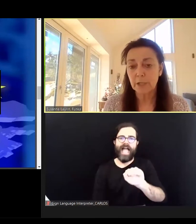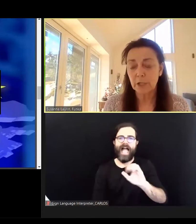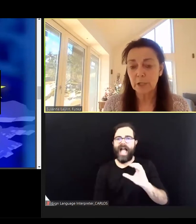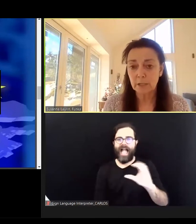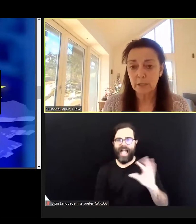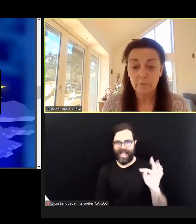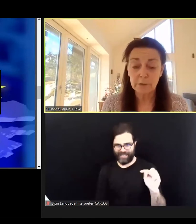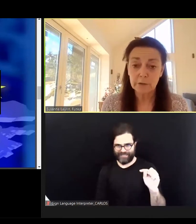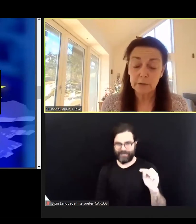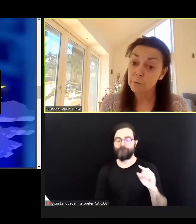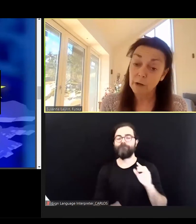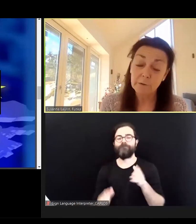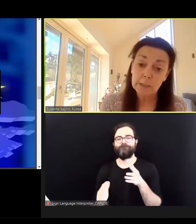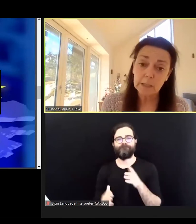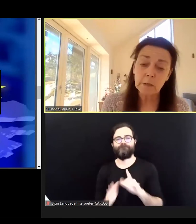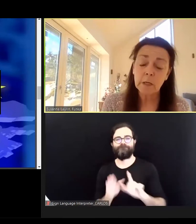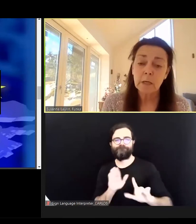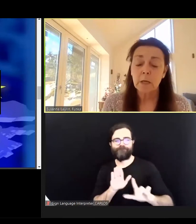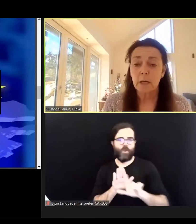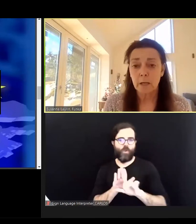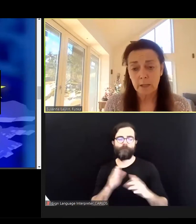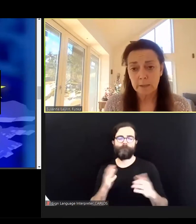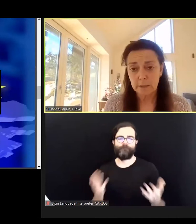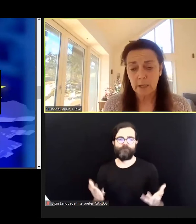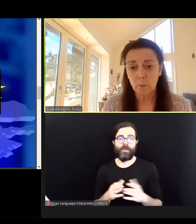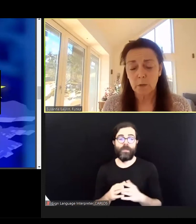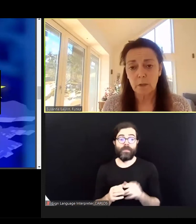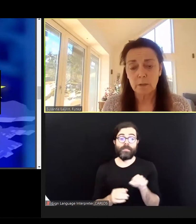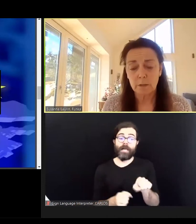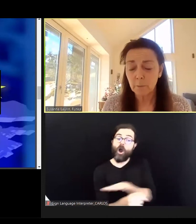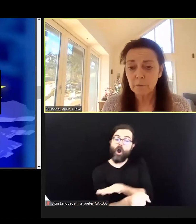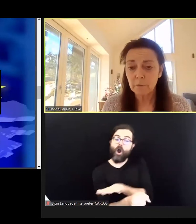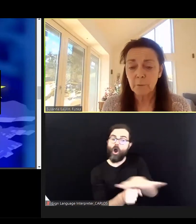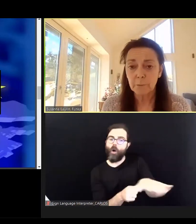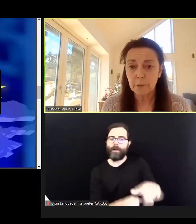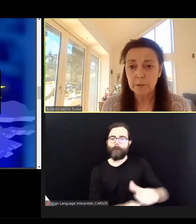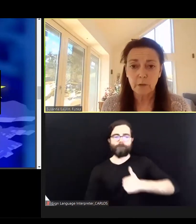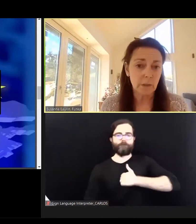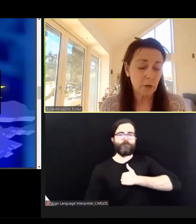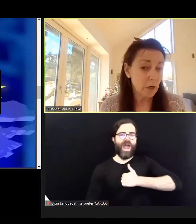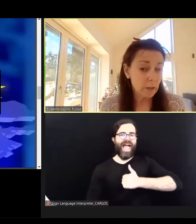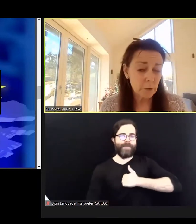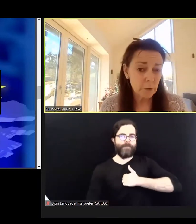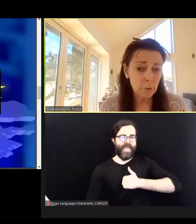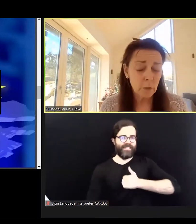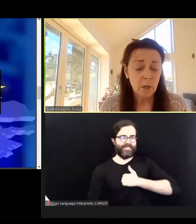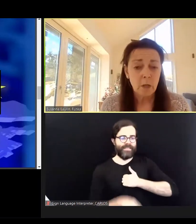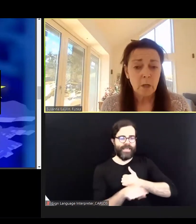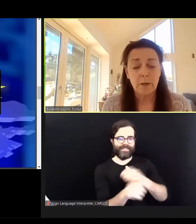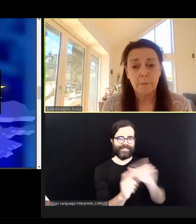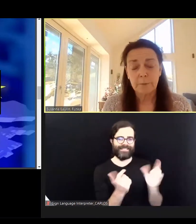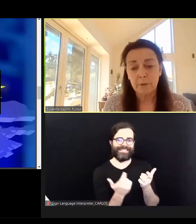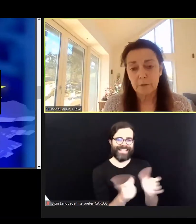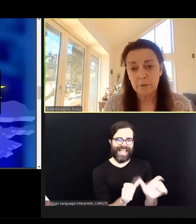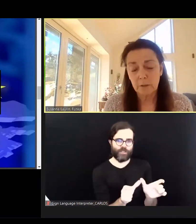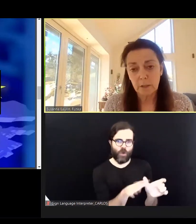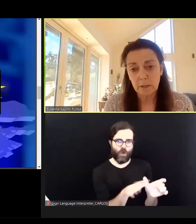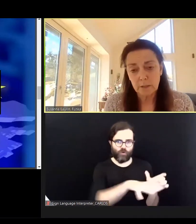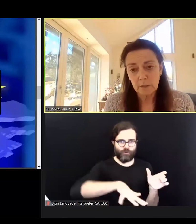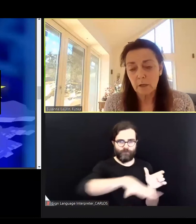pity and something that I hope that the review of the Web Accessibility Directive will be able to look into further